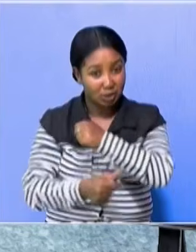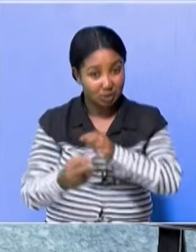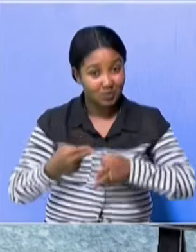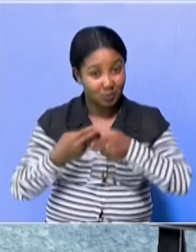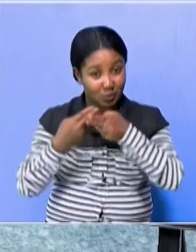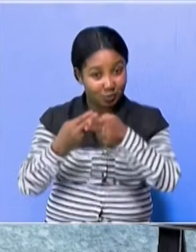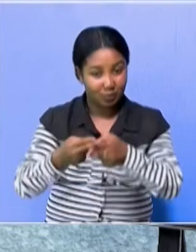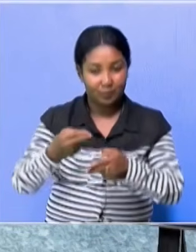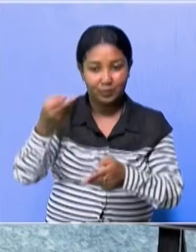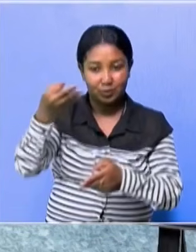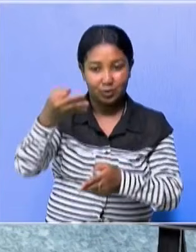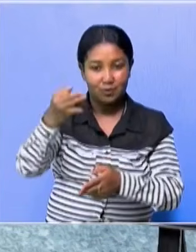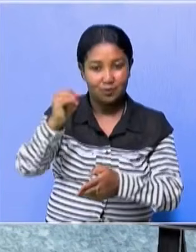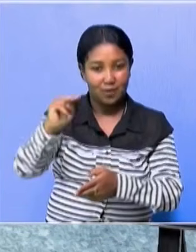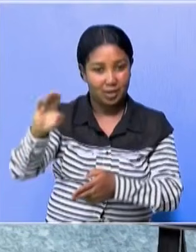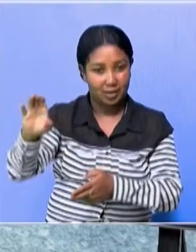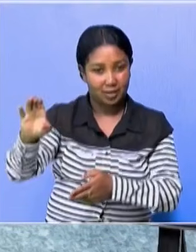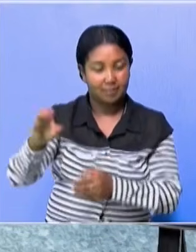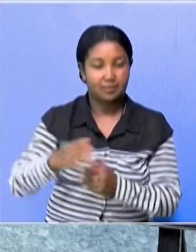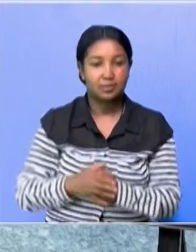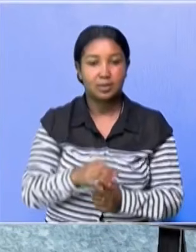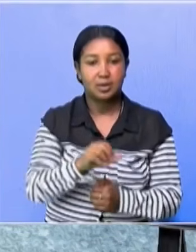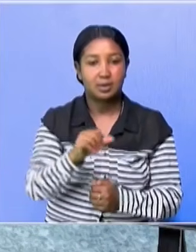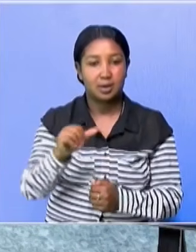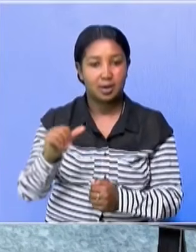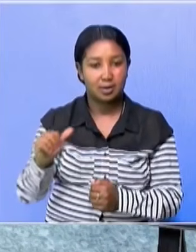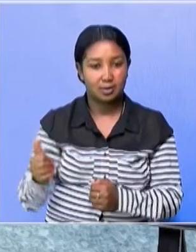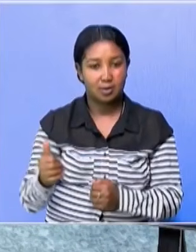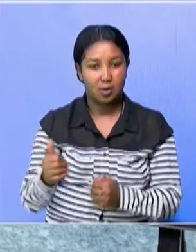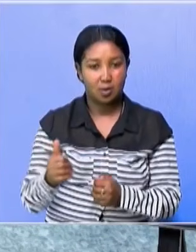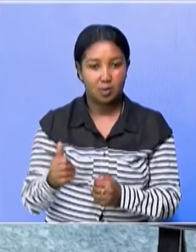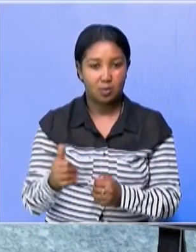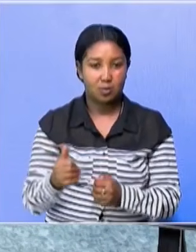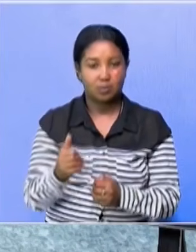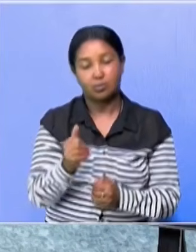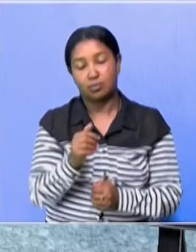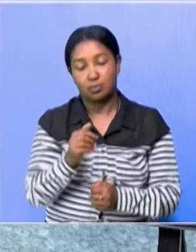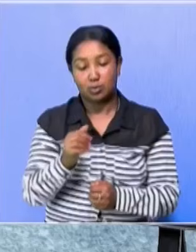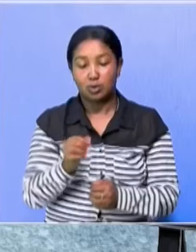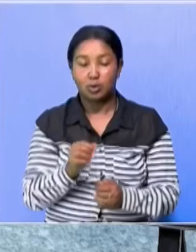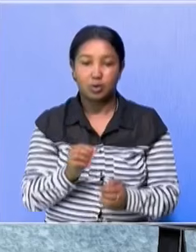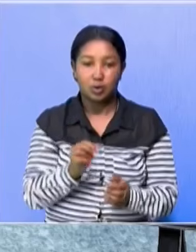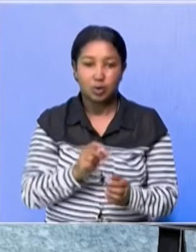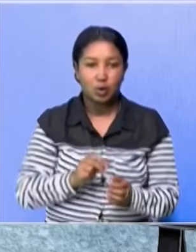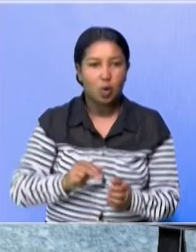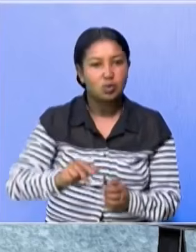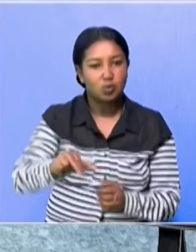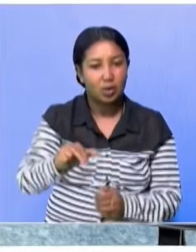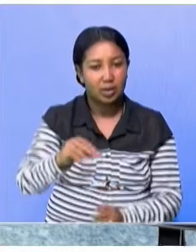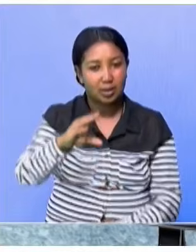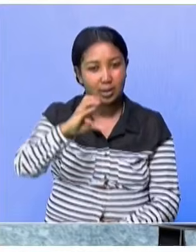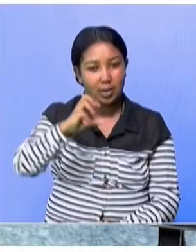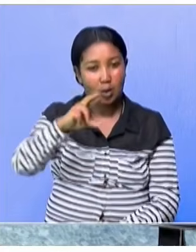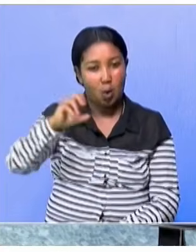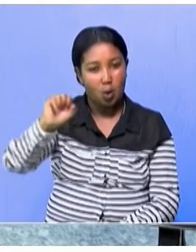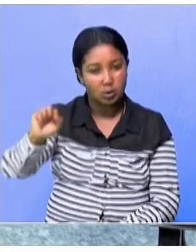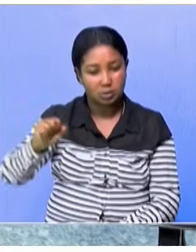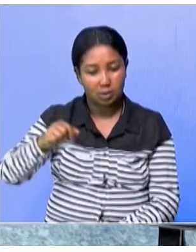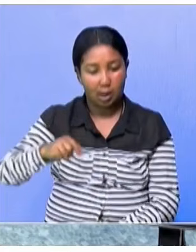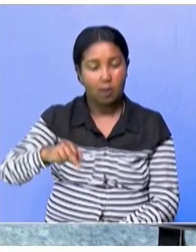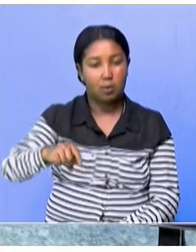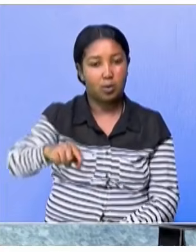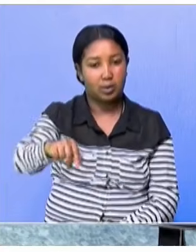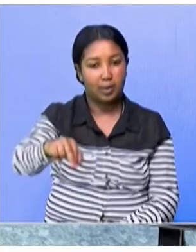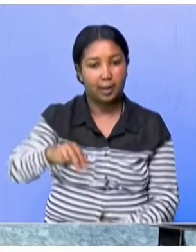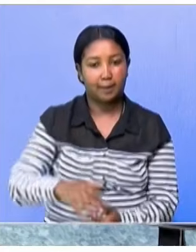That's it. And that's the one that is crosswalk. Crosswalk. Crosswalk is also another word.